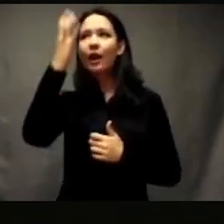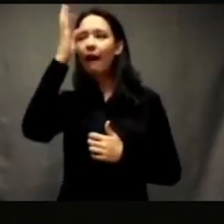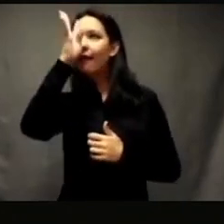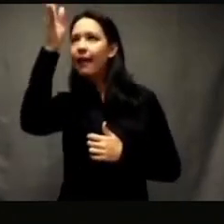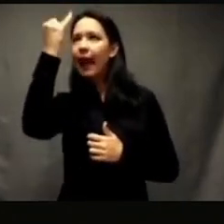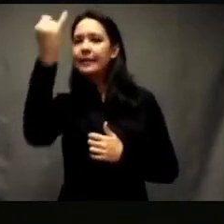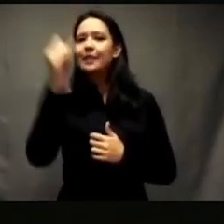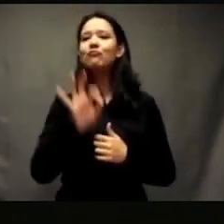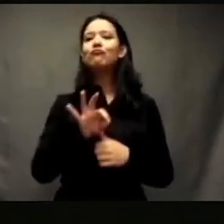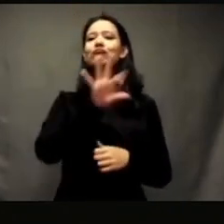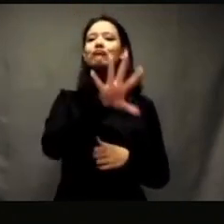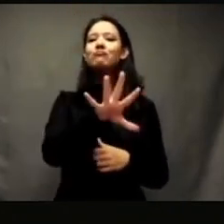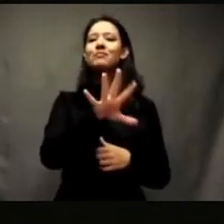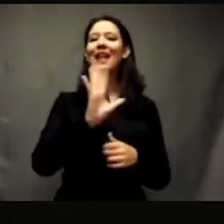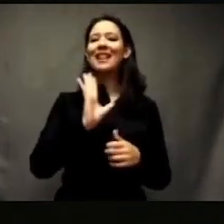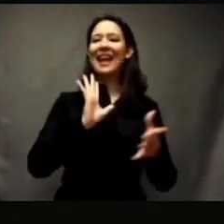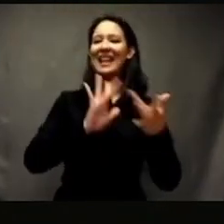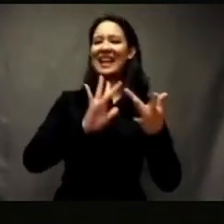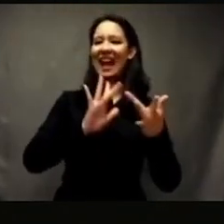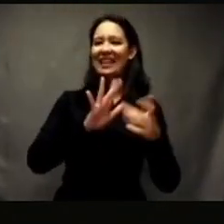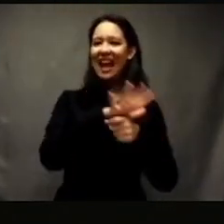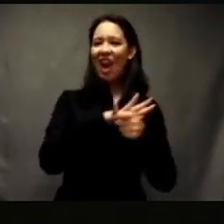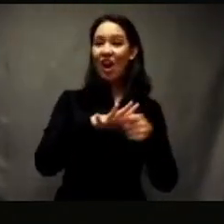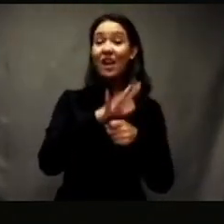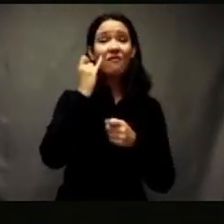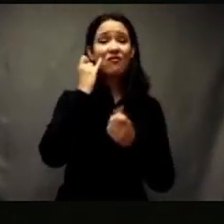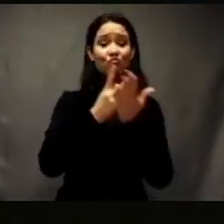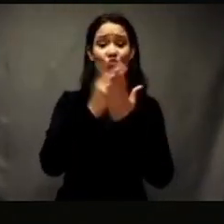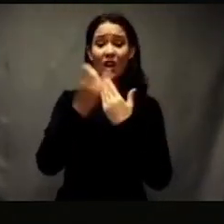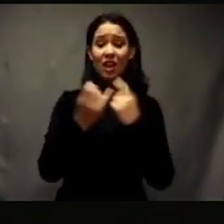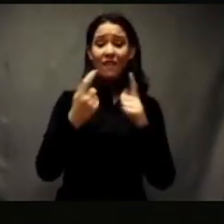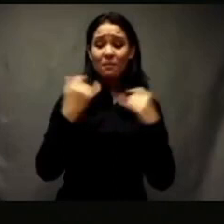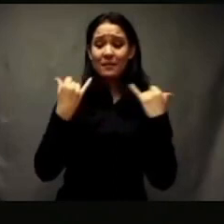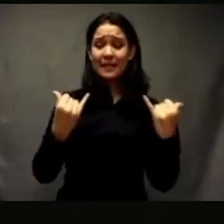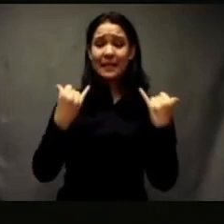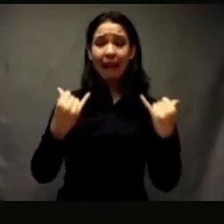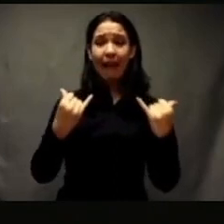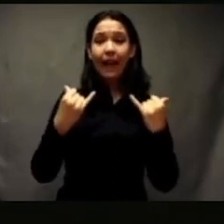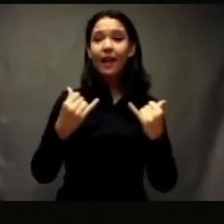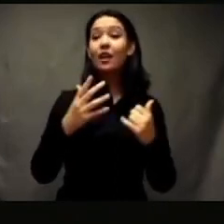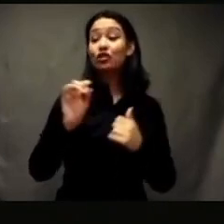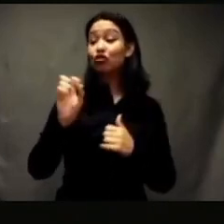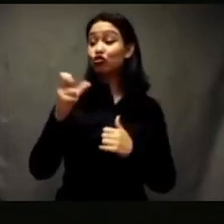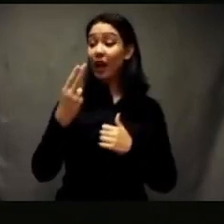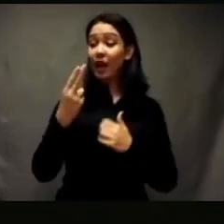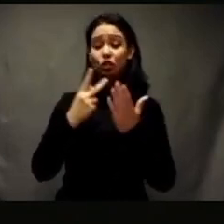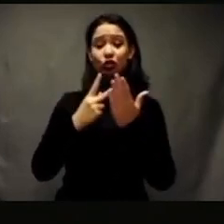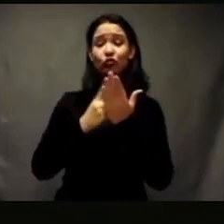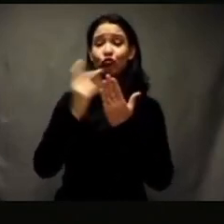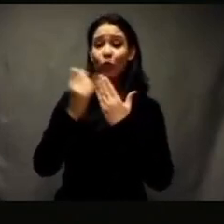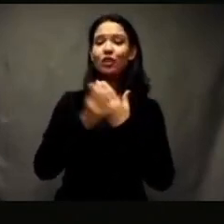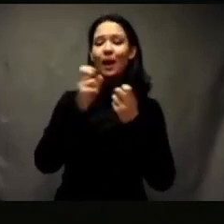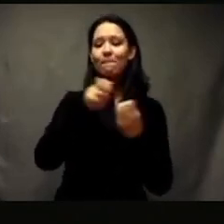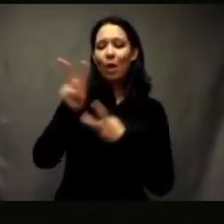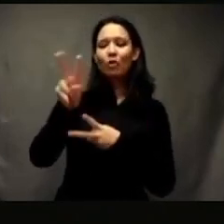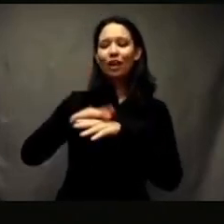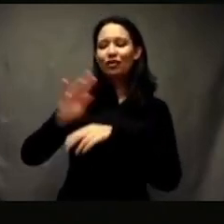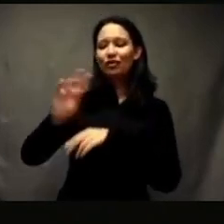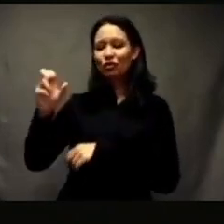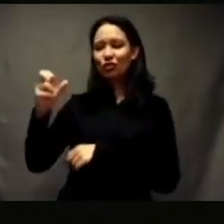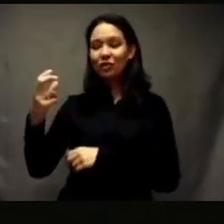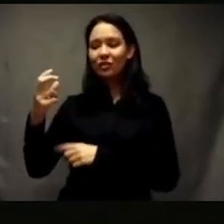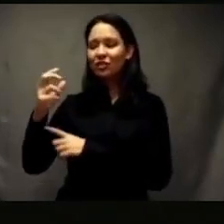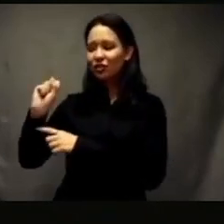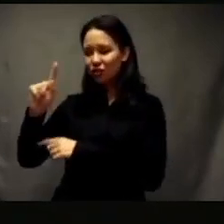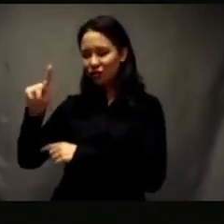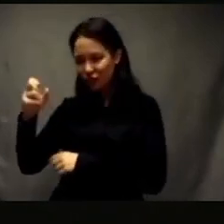ideas. So if you have projects from today, please go ahead. I mean, if they're Scratch projects, post them on Scratch. If they're ScratchJr